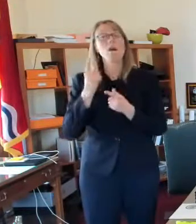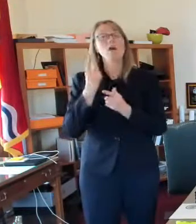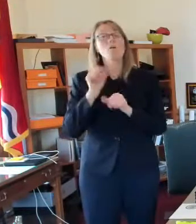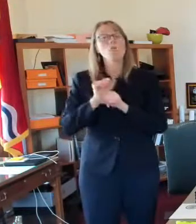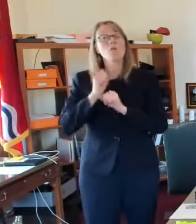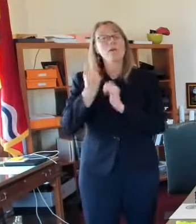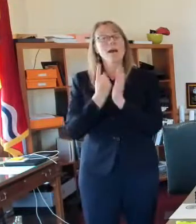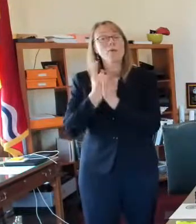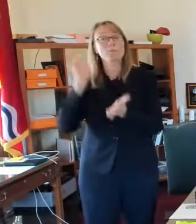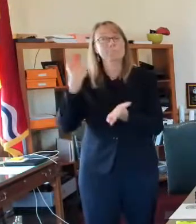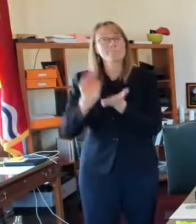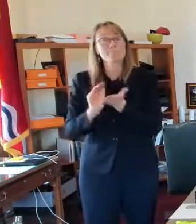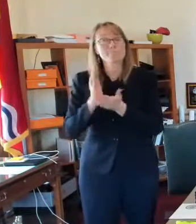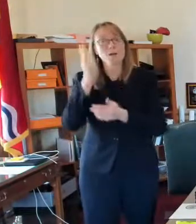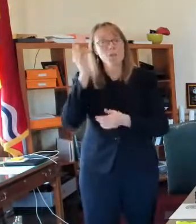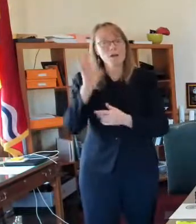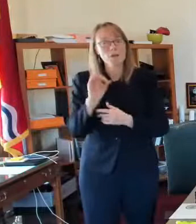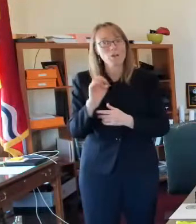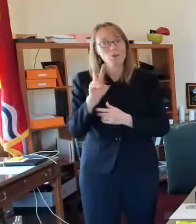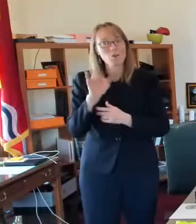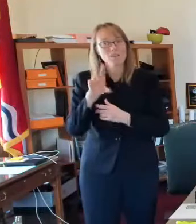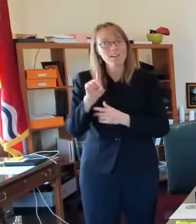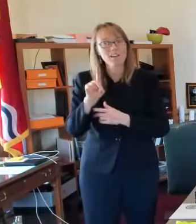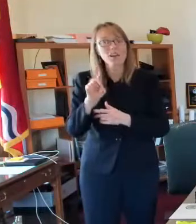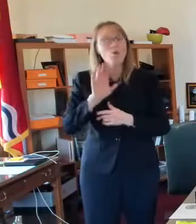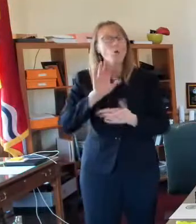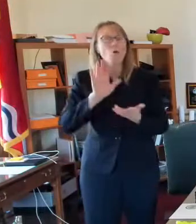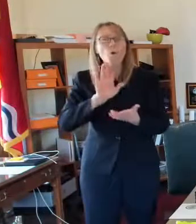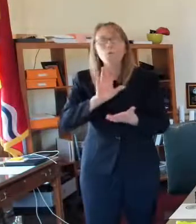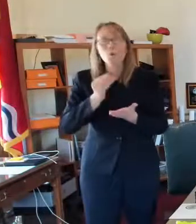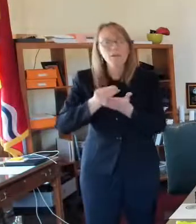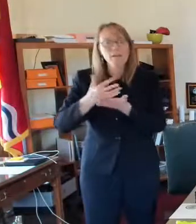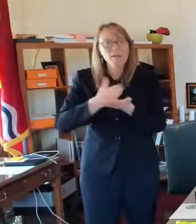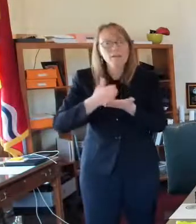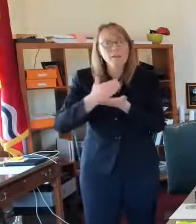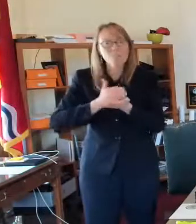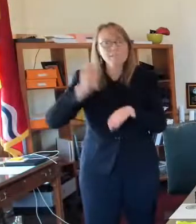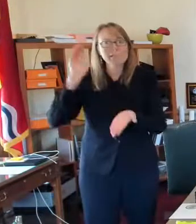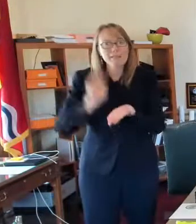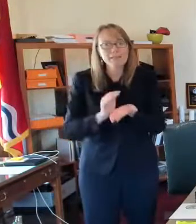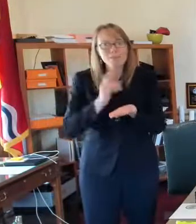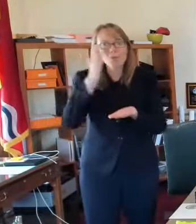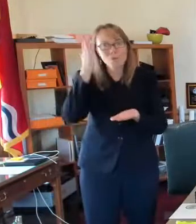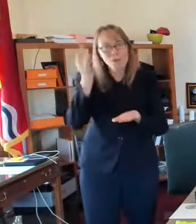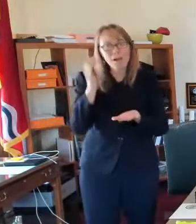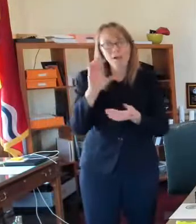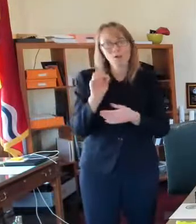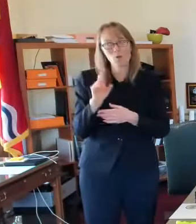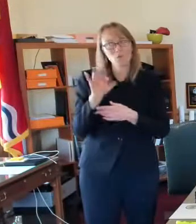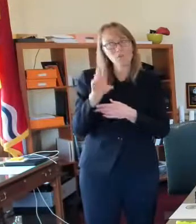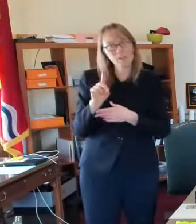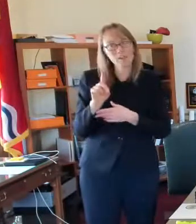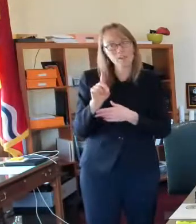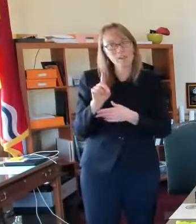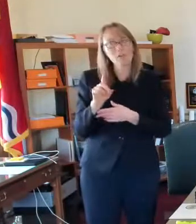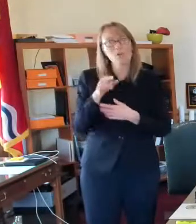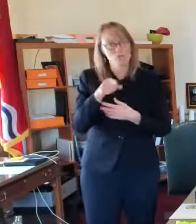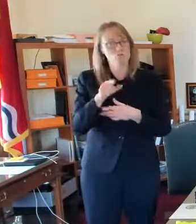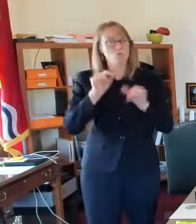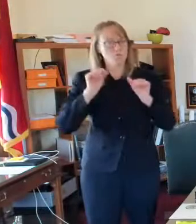of COVID and therefore you are struggling to pay your rent, then you're eligible. So I hope that answers your